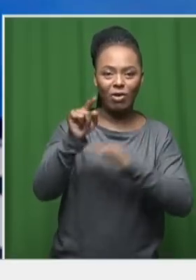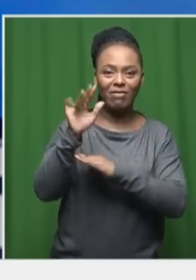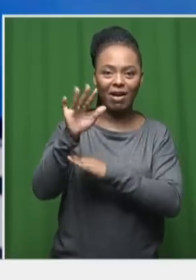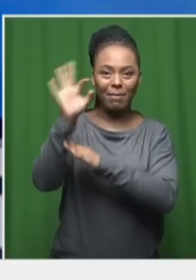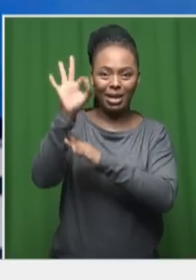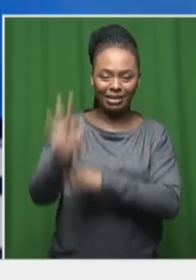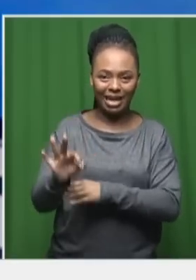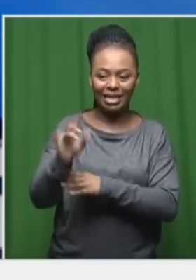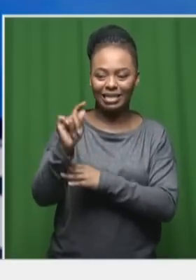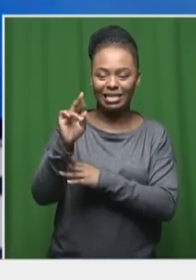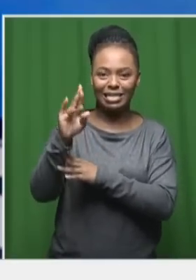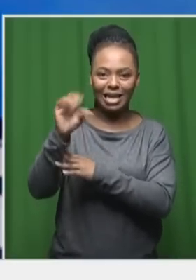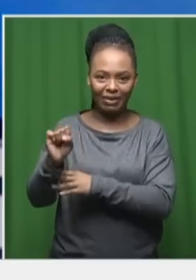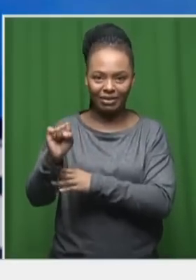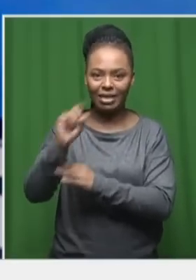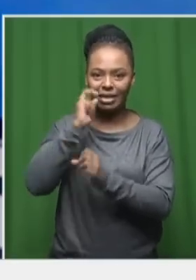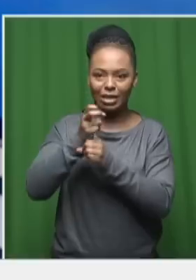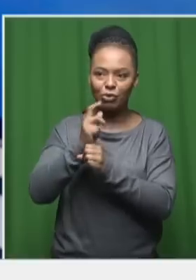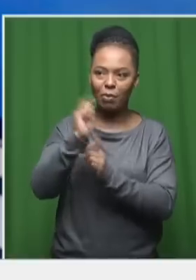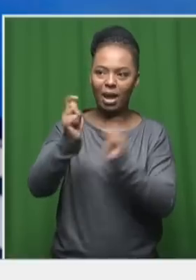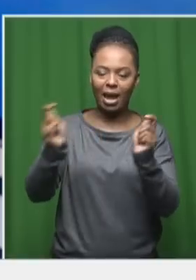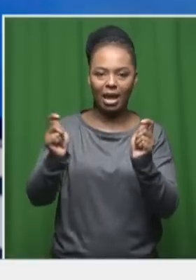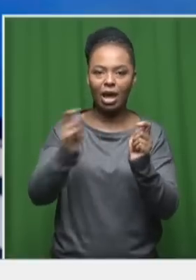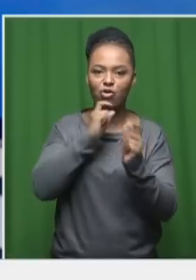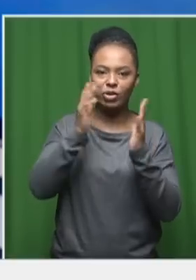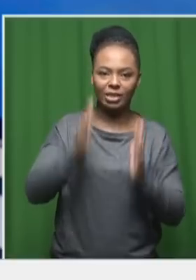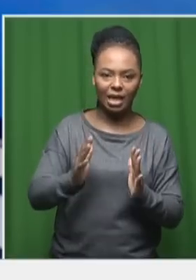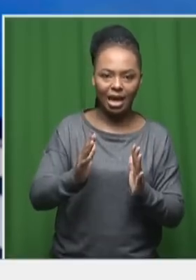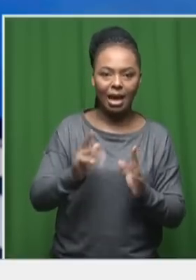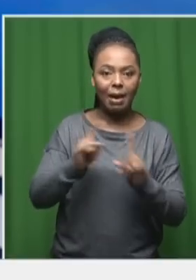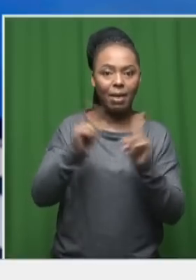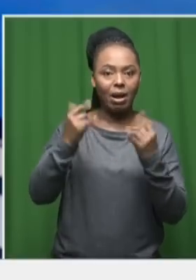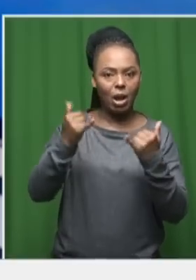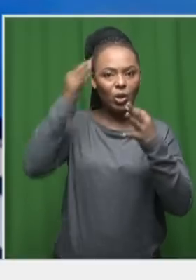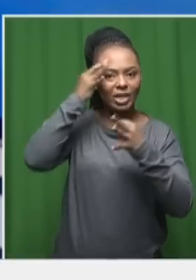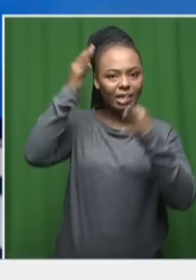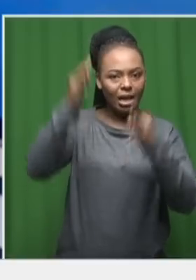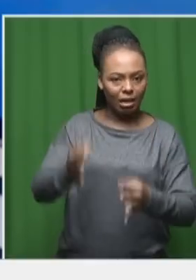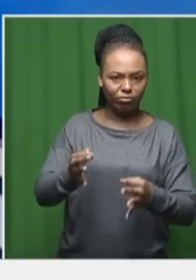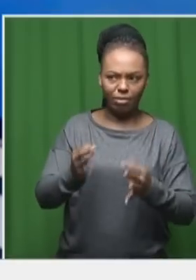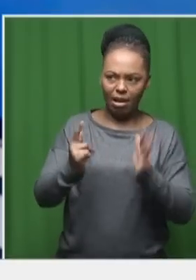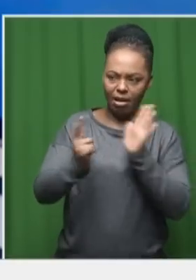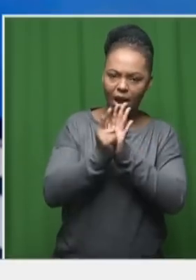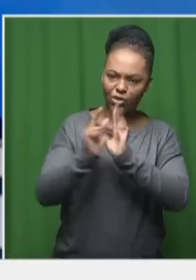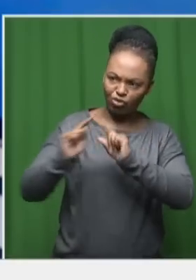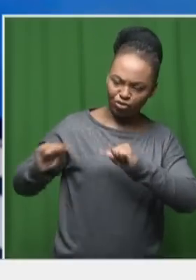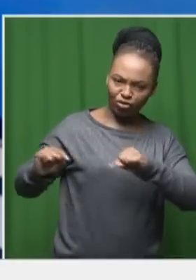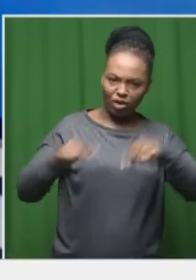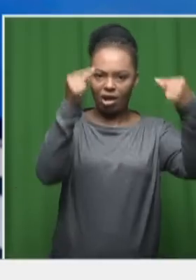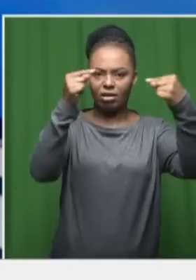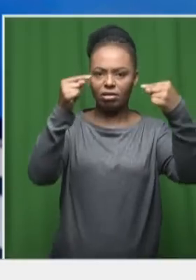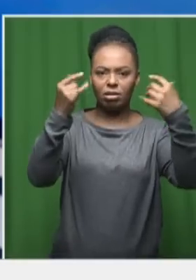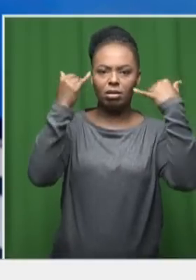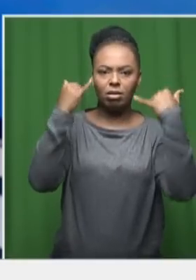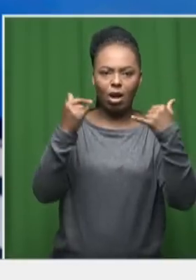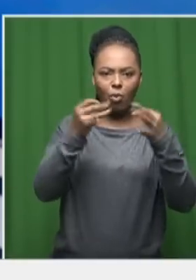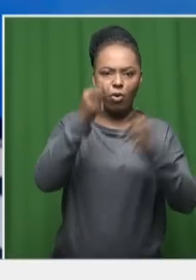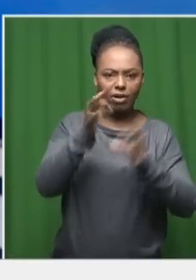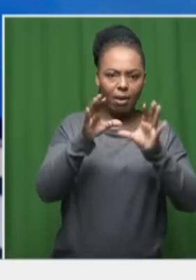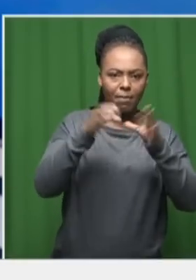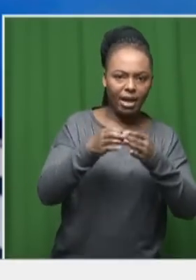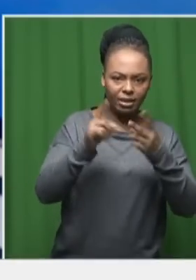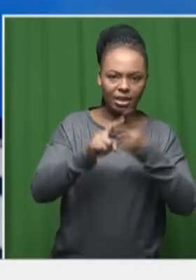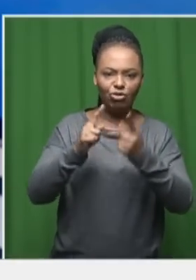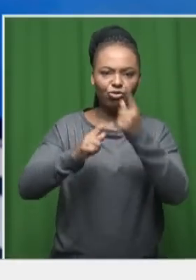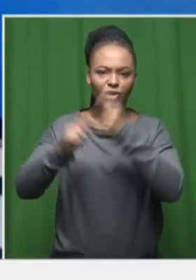tariffs to be paid by the user. The decision is currently legally challenged by political parties, trade unions and